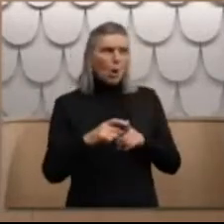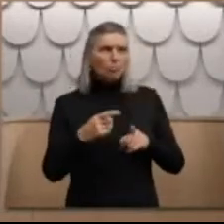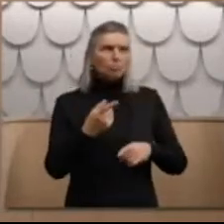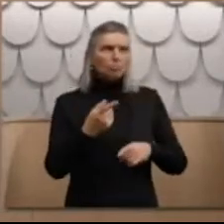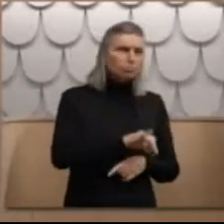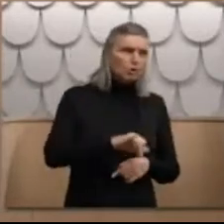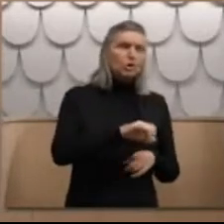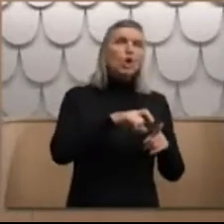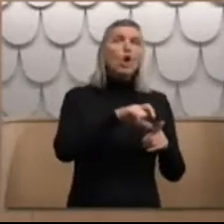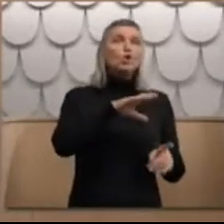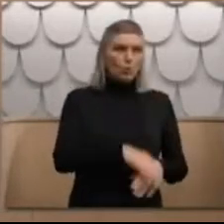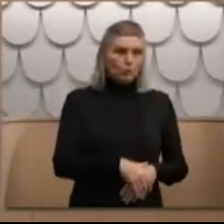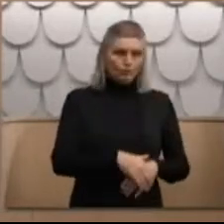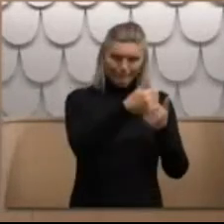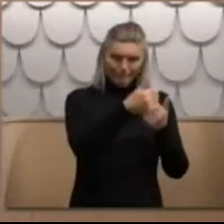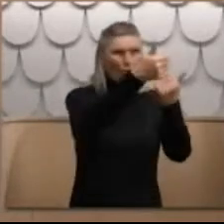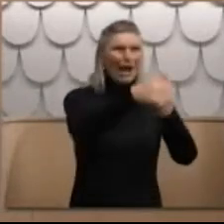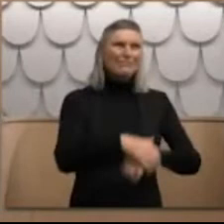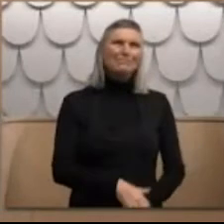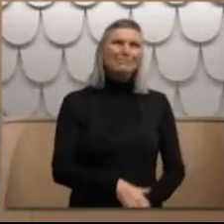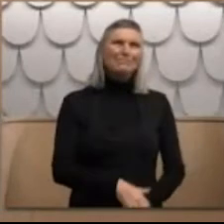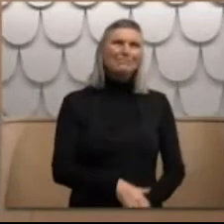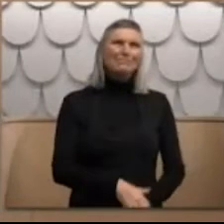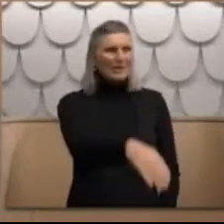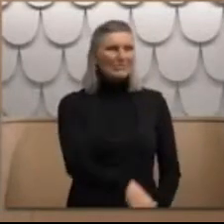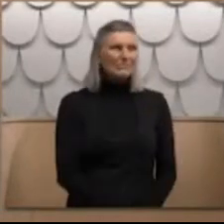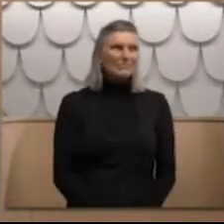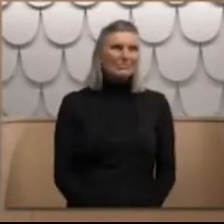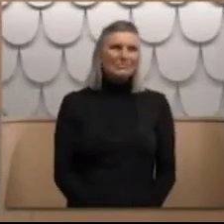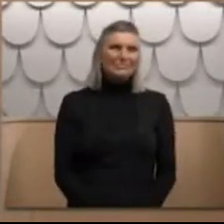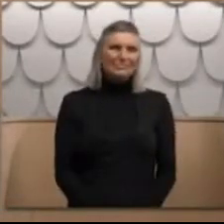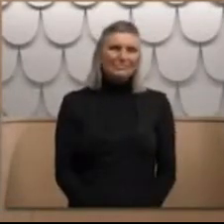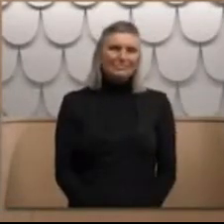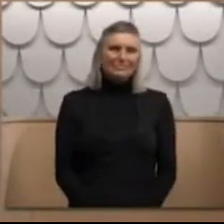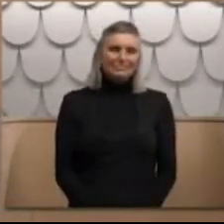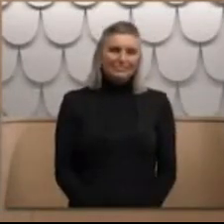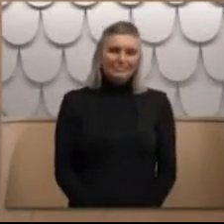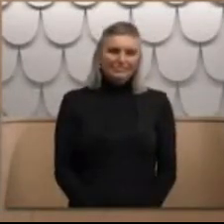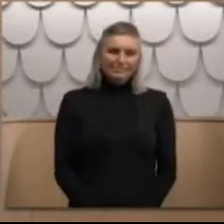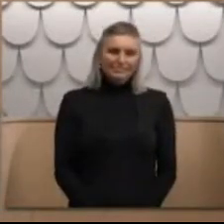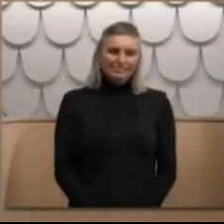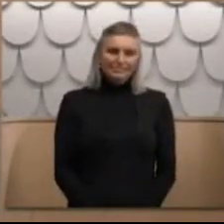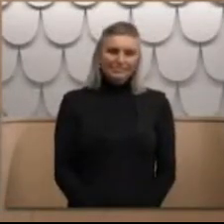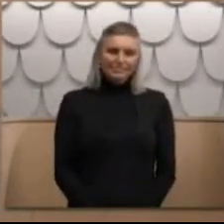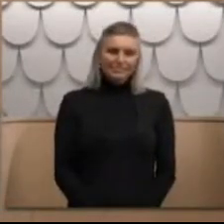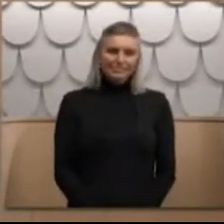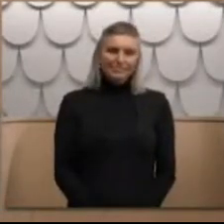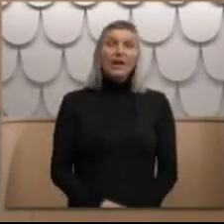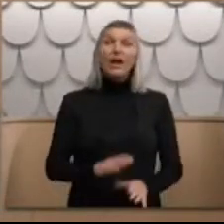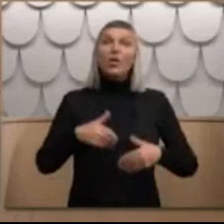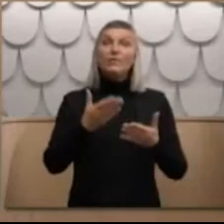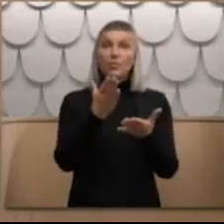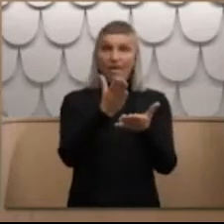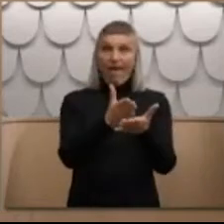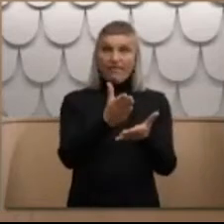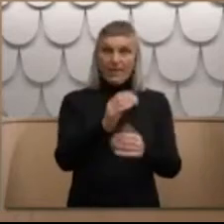your name? Donald. Donald. Oh, kia ora. Kia ora. Ngā mihi atu ki a koe. I'll give you the